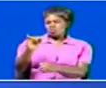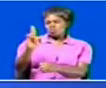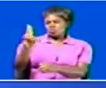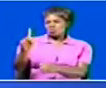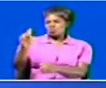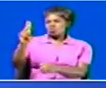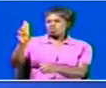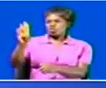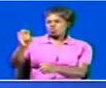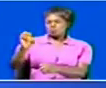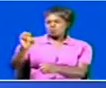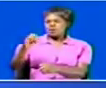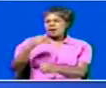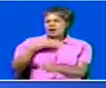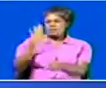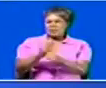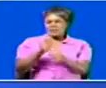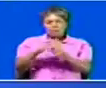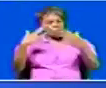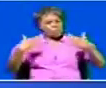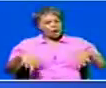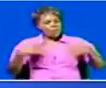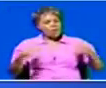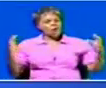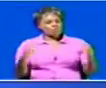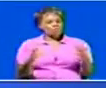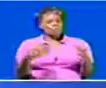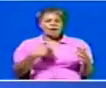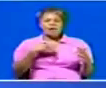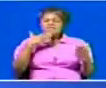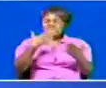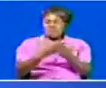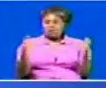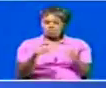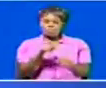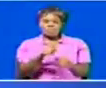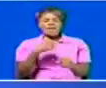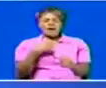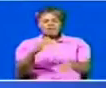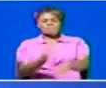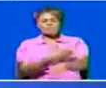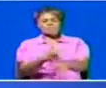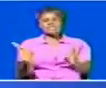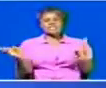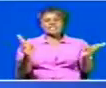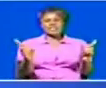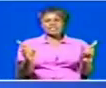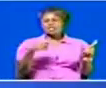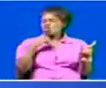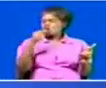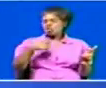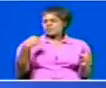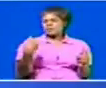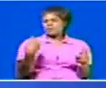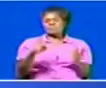project really took a lot, and I have an amazing team. Mm. And thanks to them, we have this product. It's not just me. It's not just you. No.